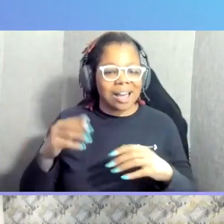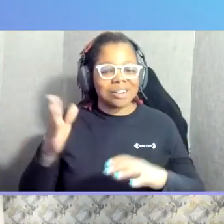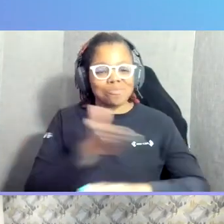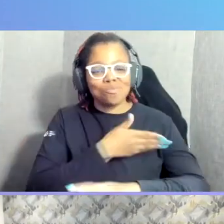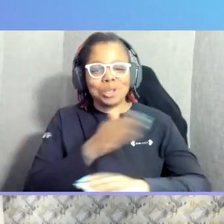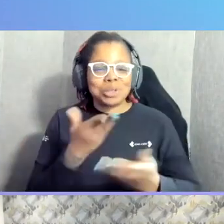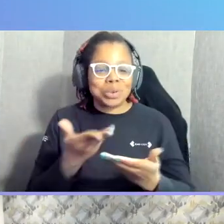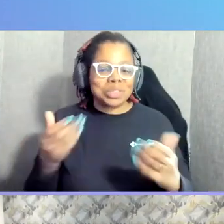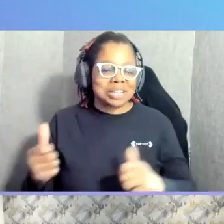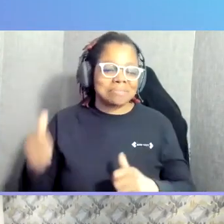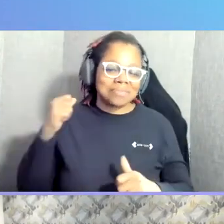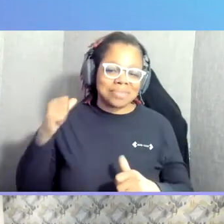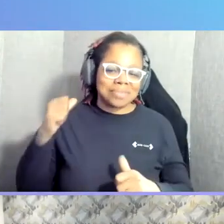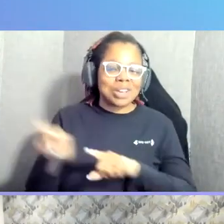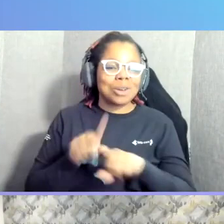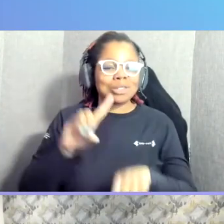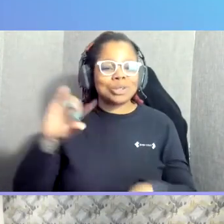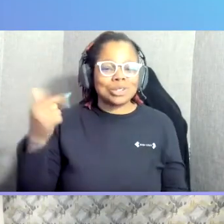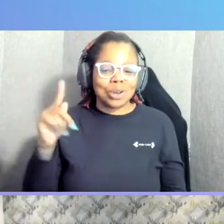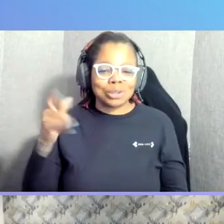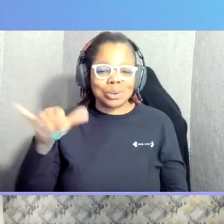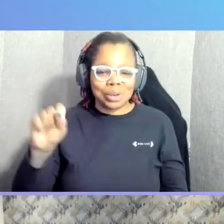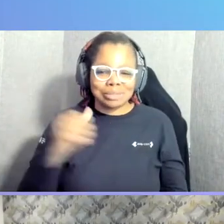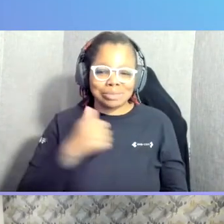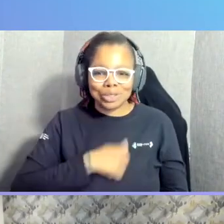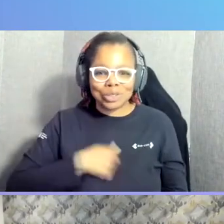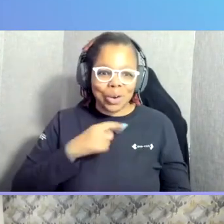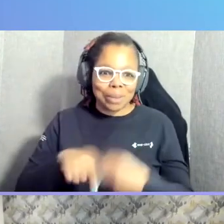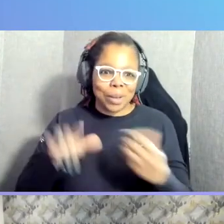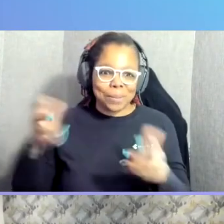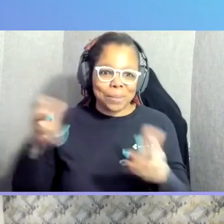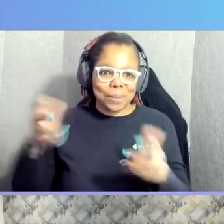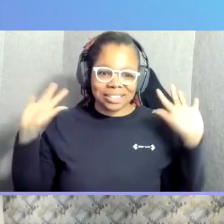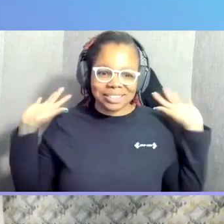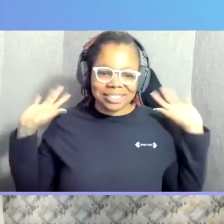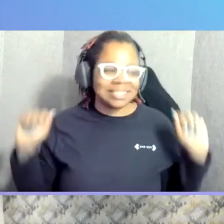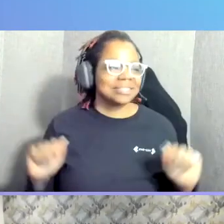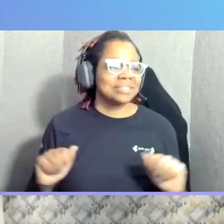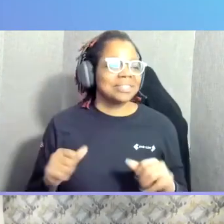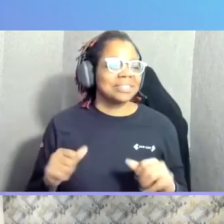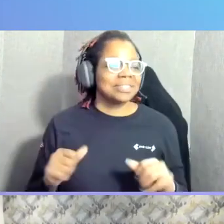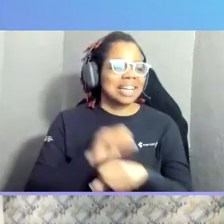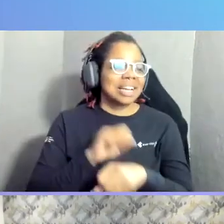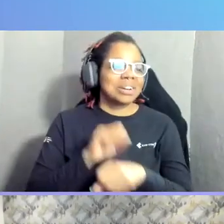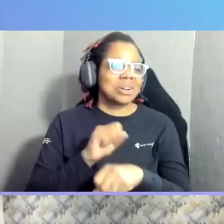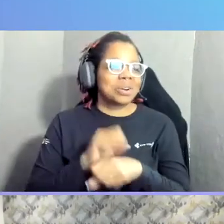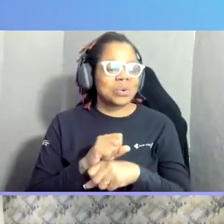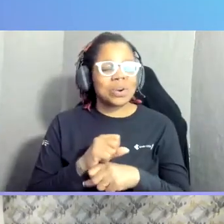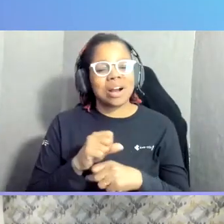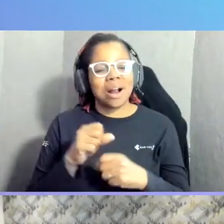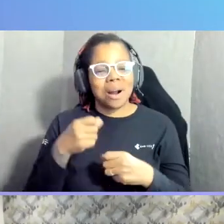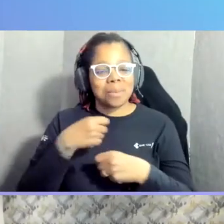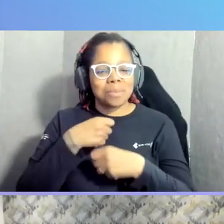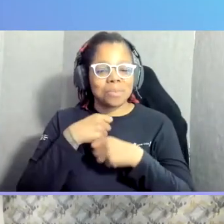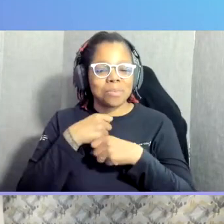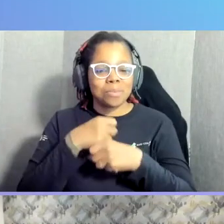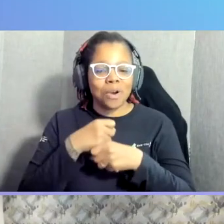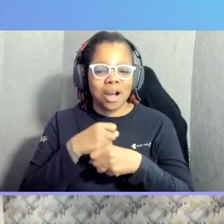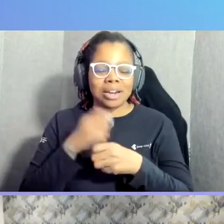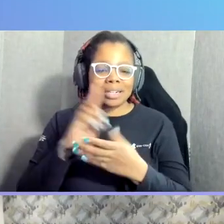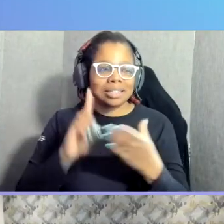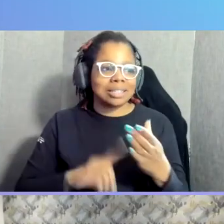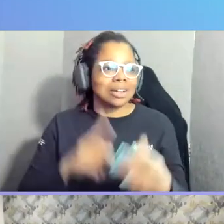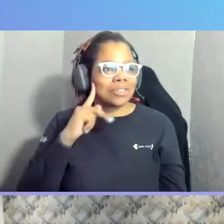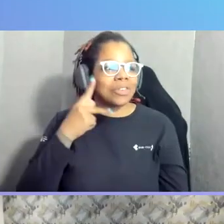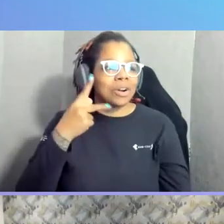behind me and dog toys. Sorry about the mess. Today I work as a product designer on Pinterest on the